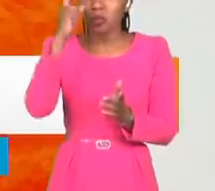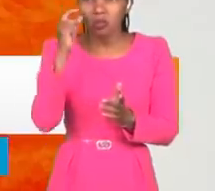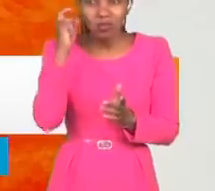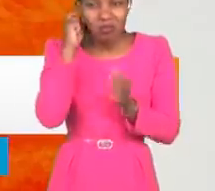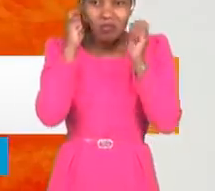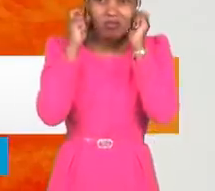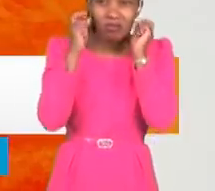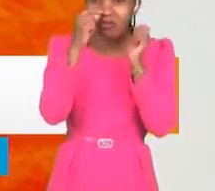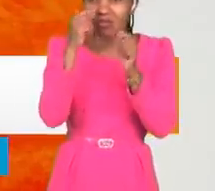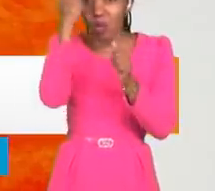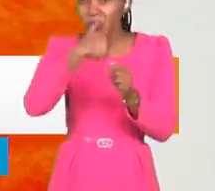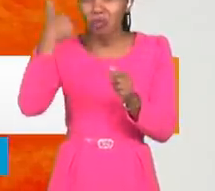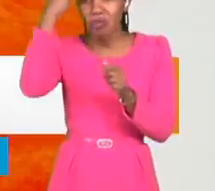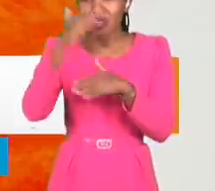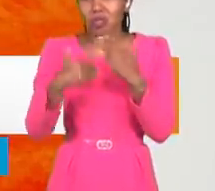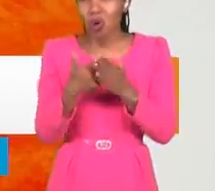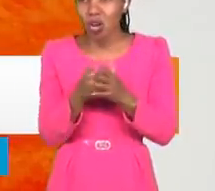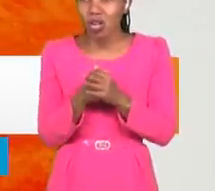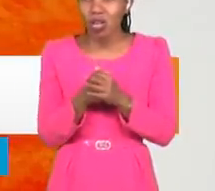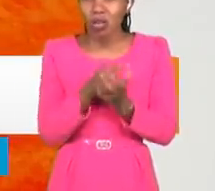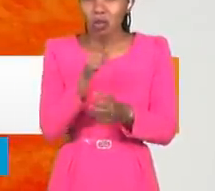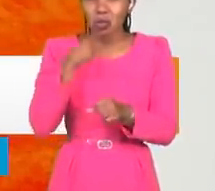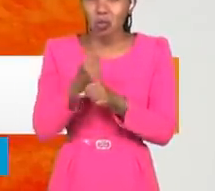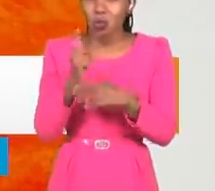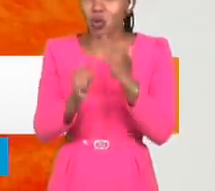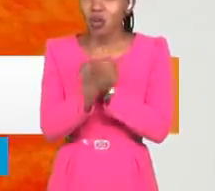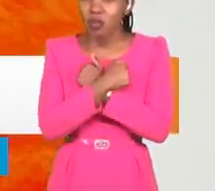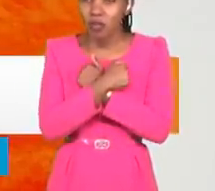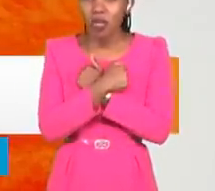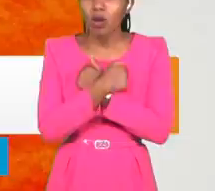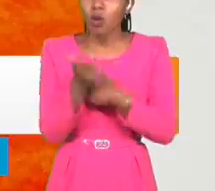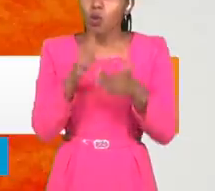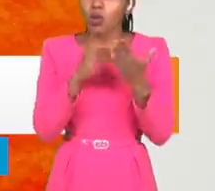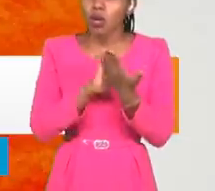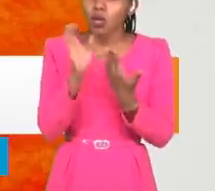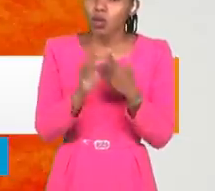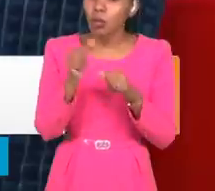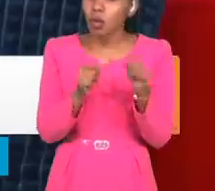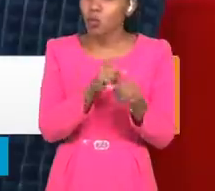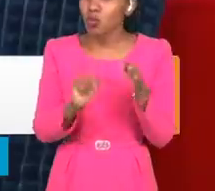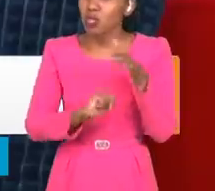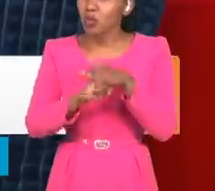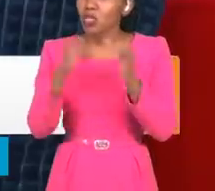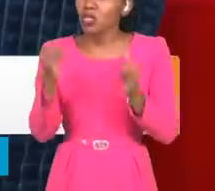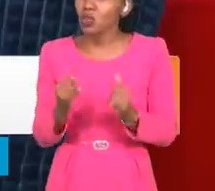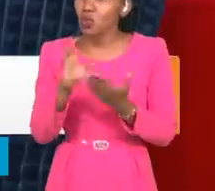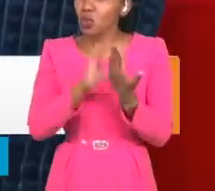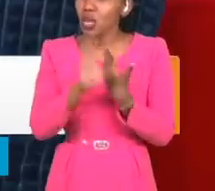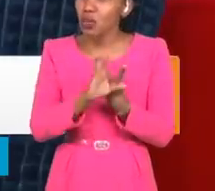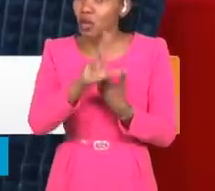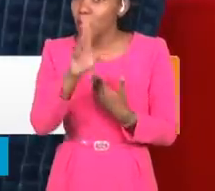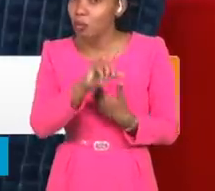your... as long as you kind of do what you love, that's what the curriculum is all about. Do you support it? I